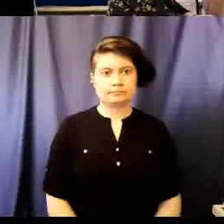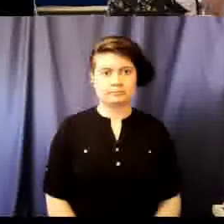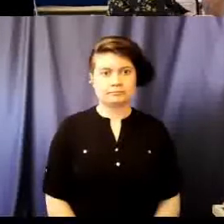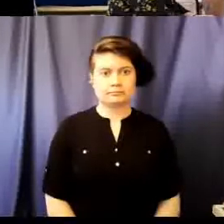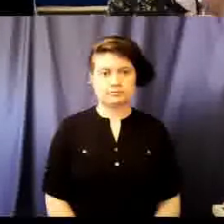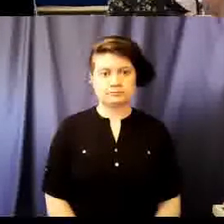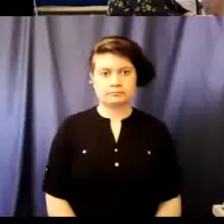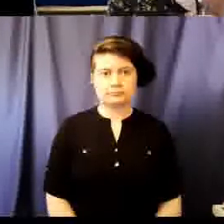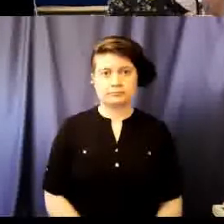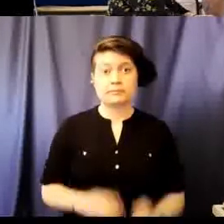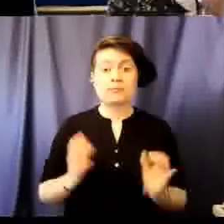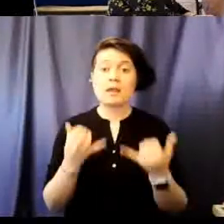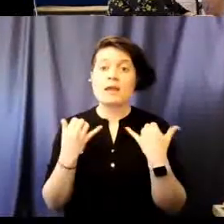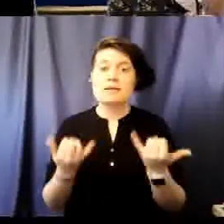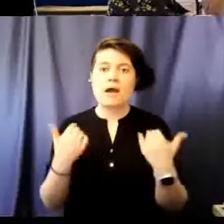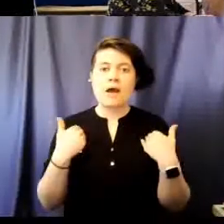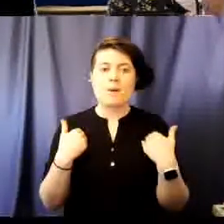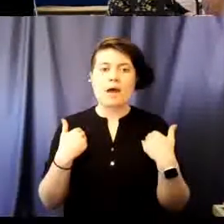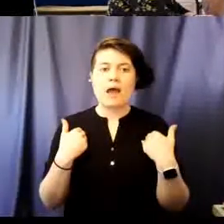Now we have